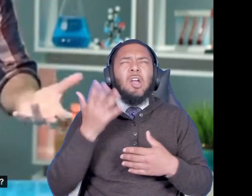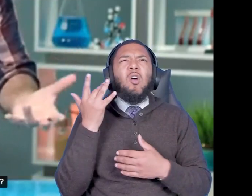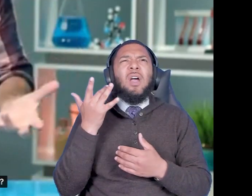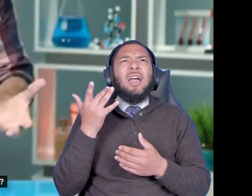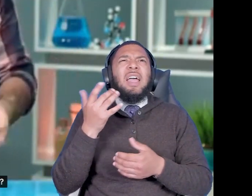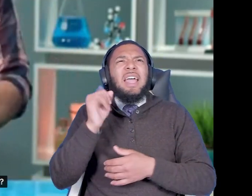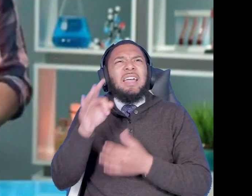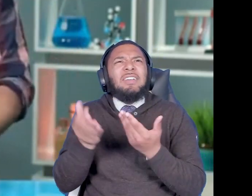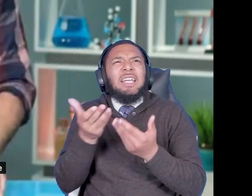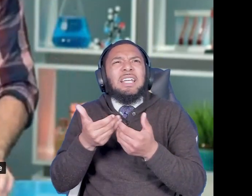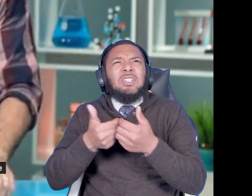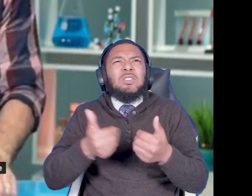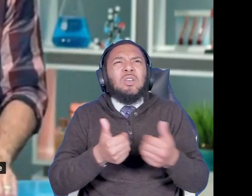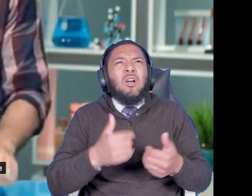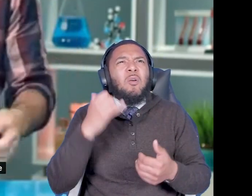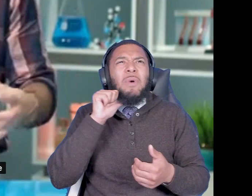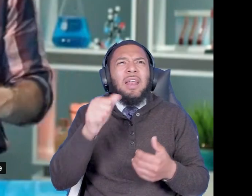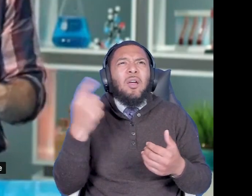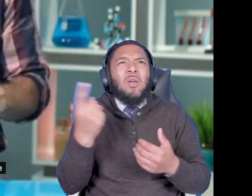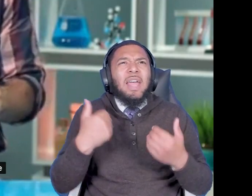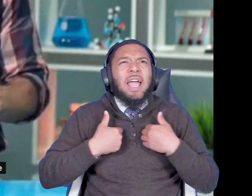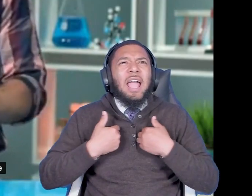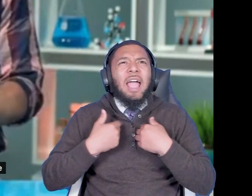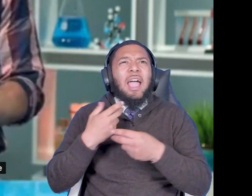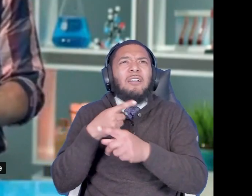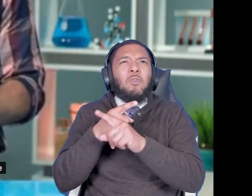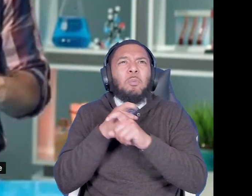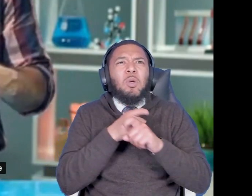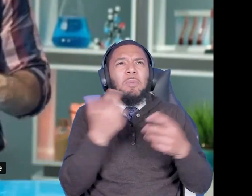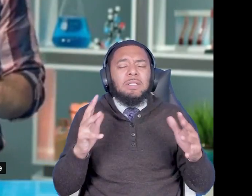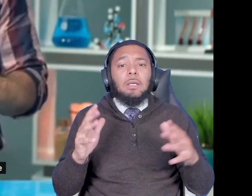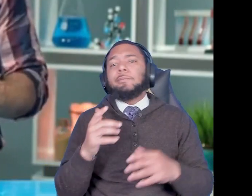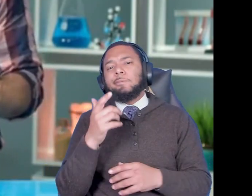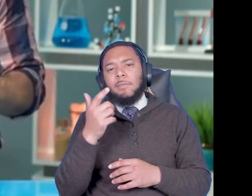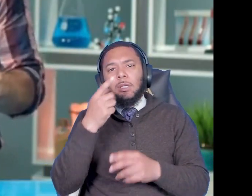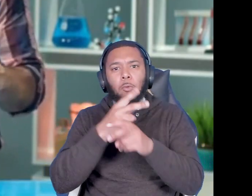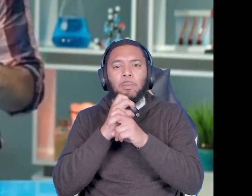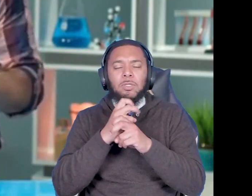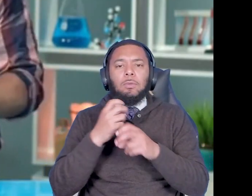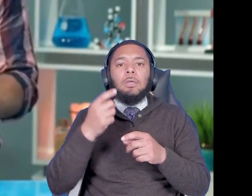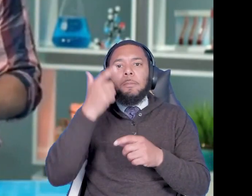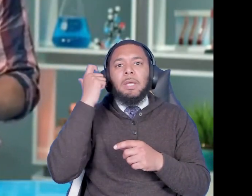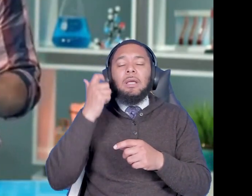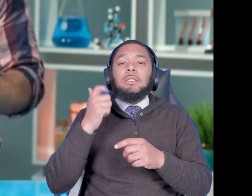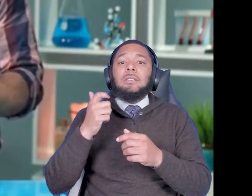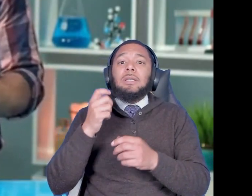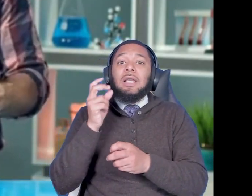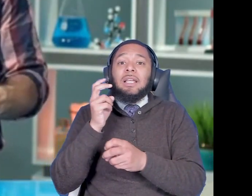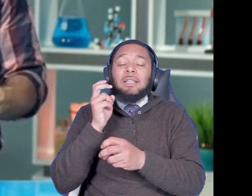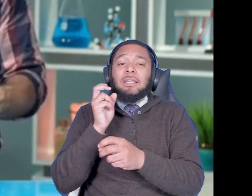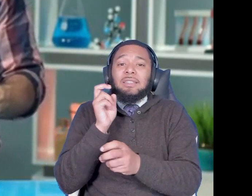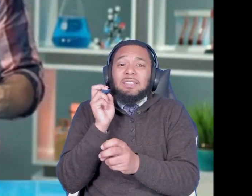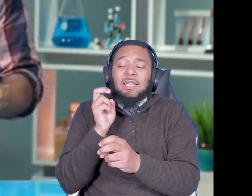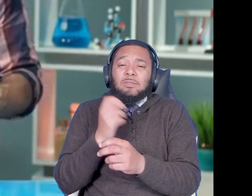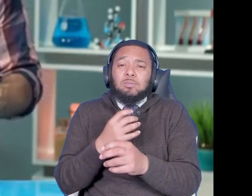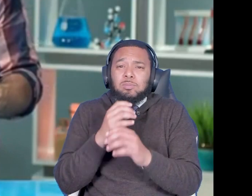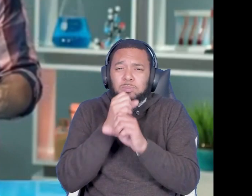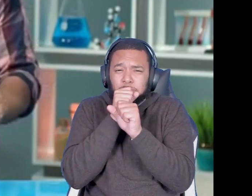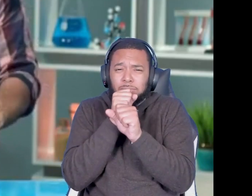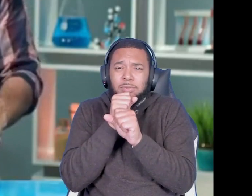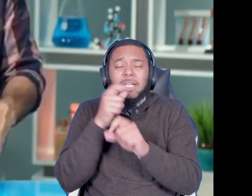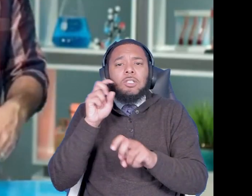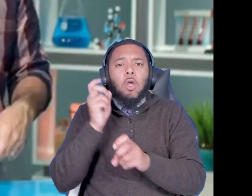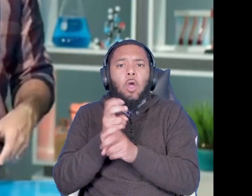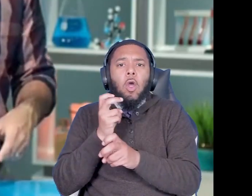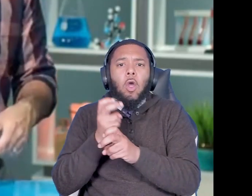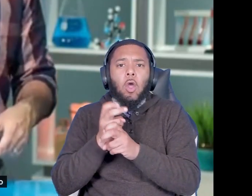just always have chromosomes? Well, because chromosomes, because they're so tightly packed, they're very hard to access. So when we need to transcribe a